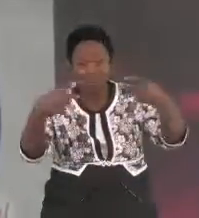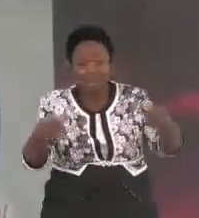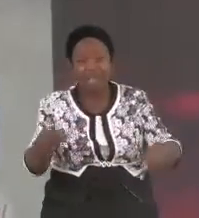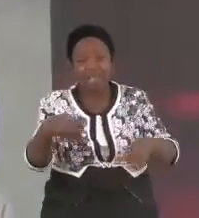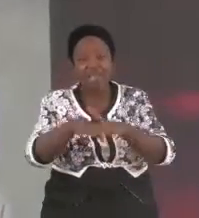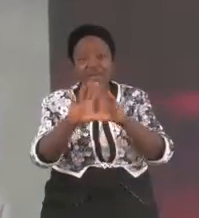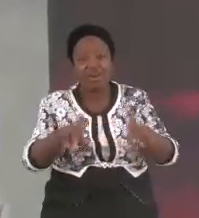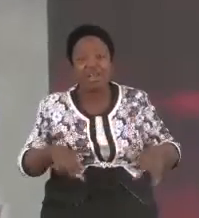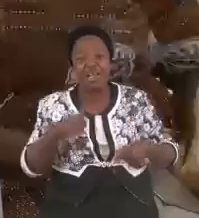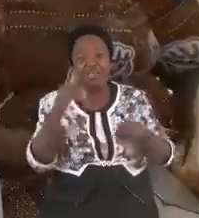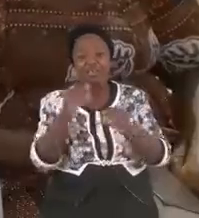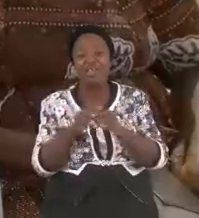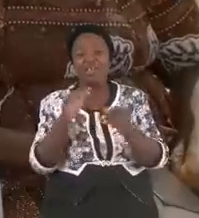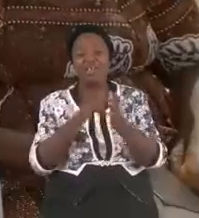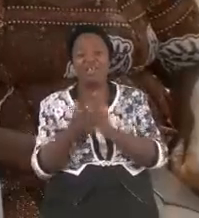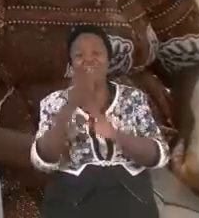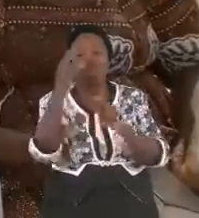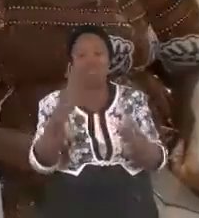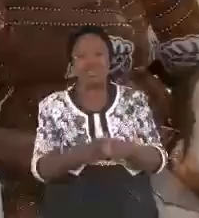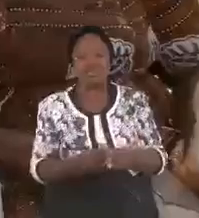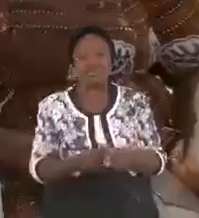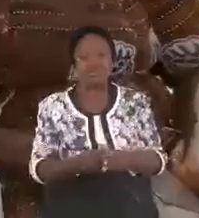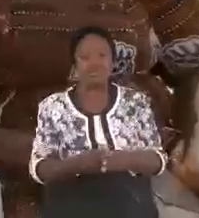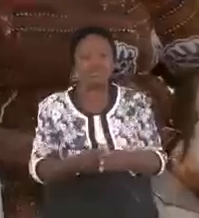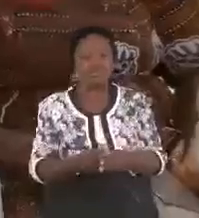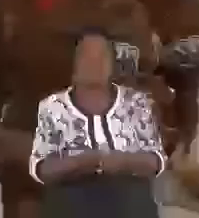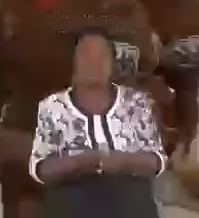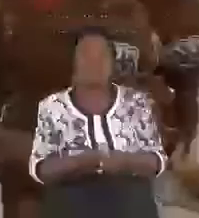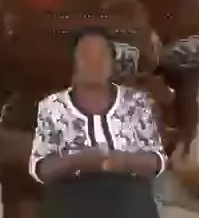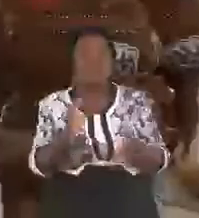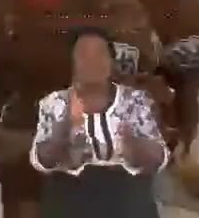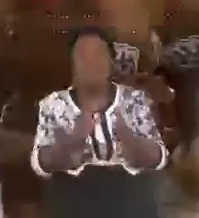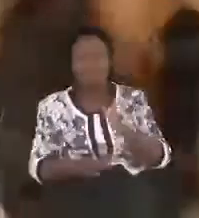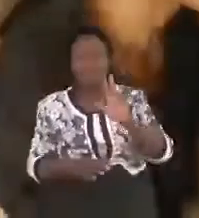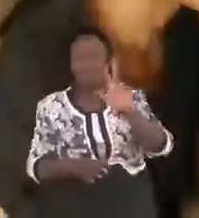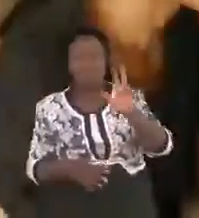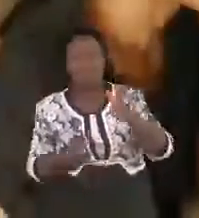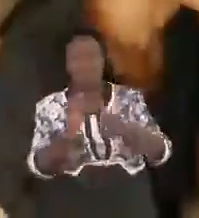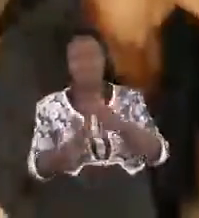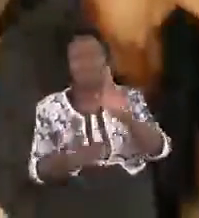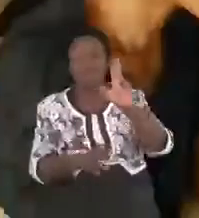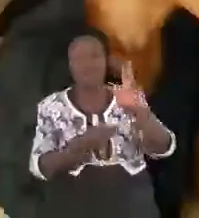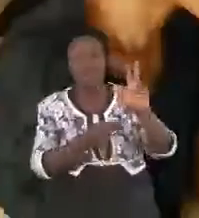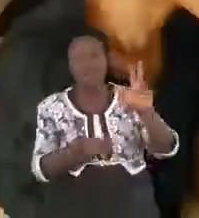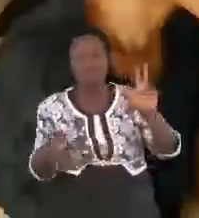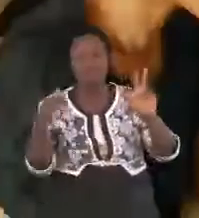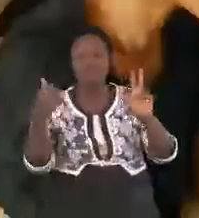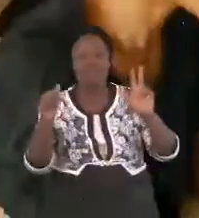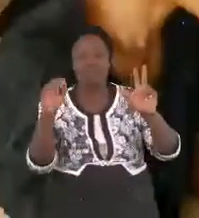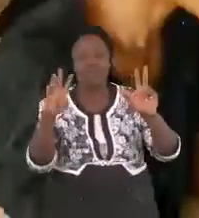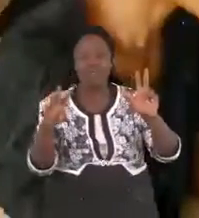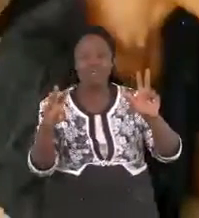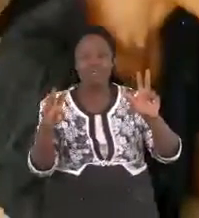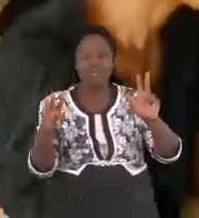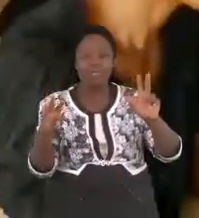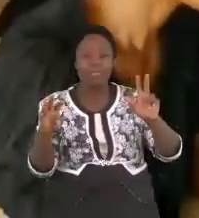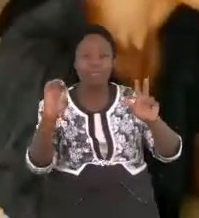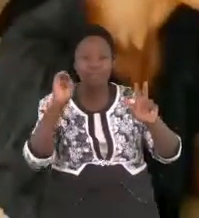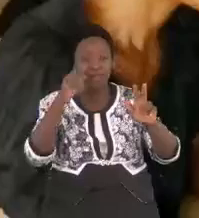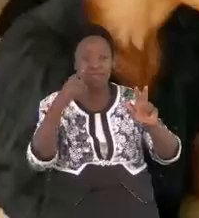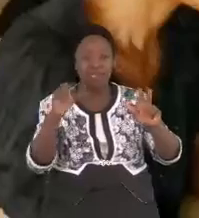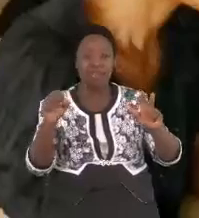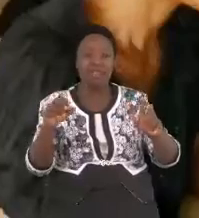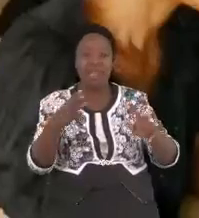jesus name look at chapter three there chapter three from verse 14 is saying and as